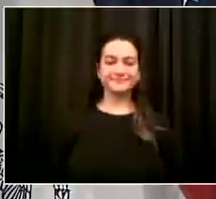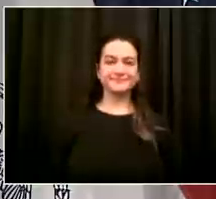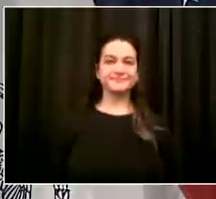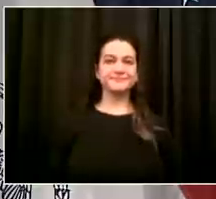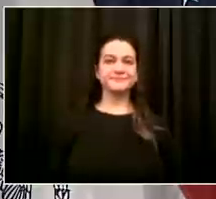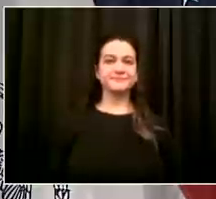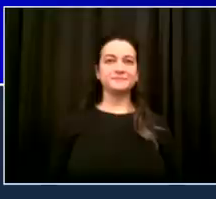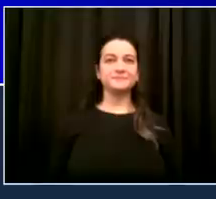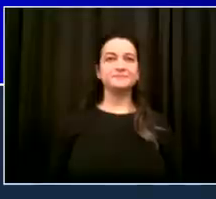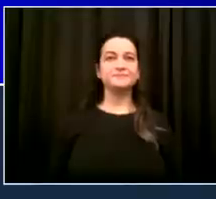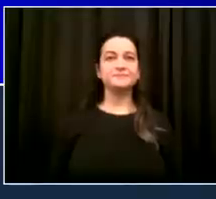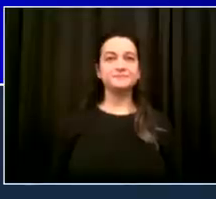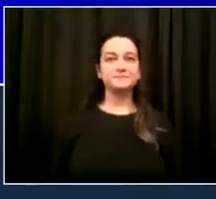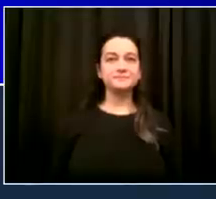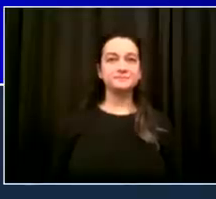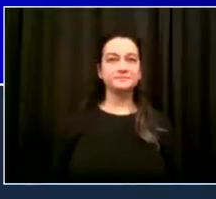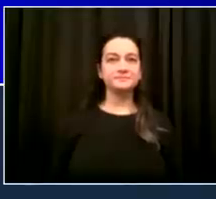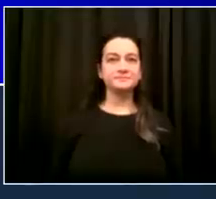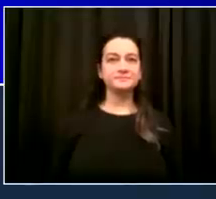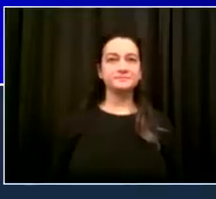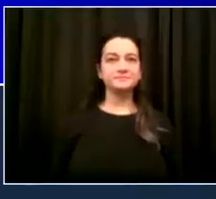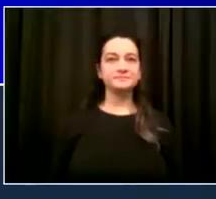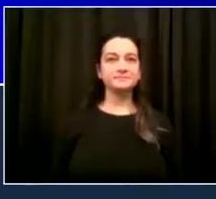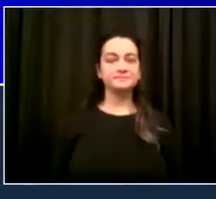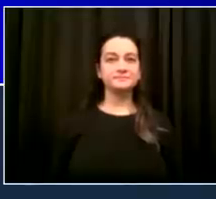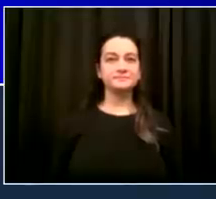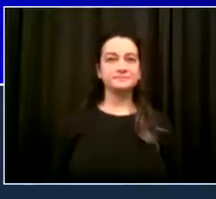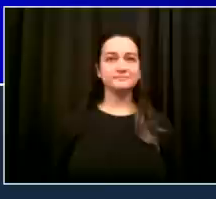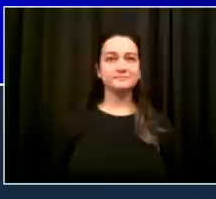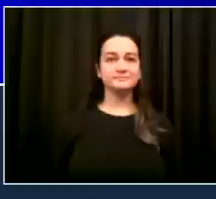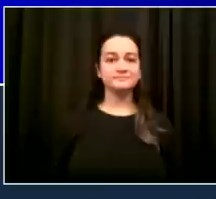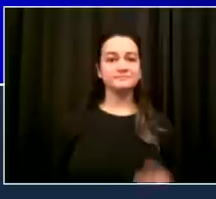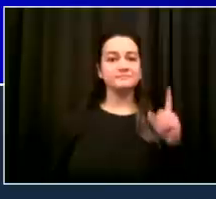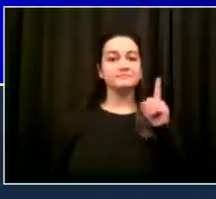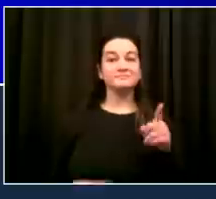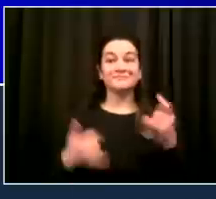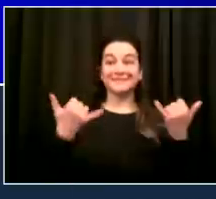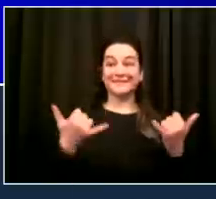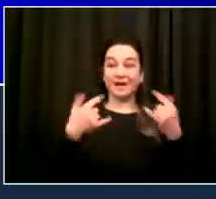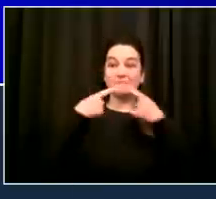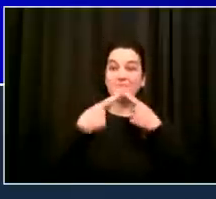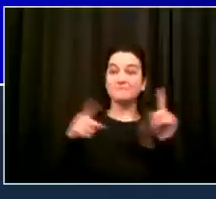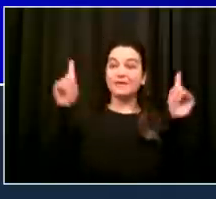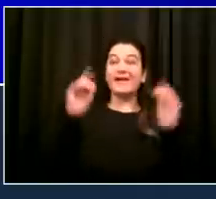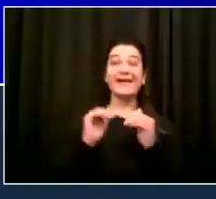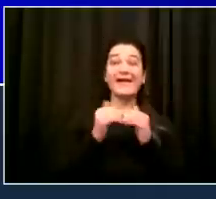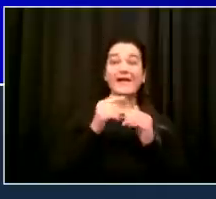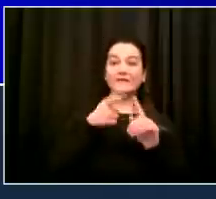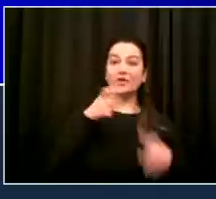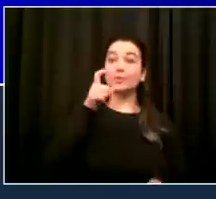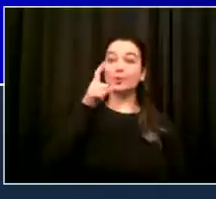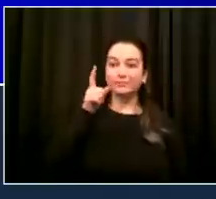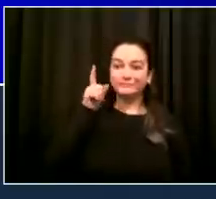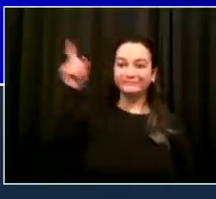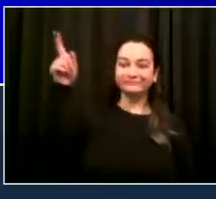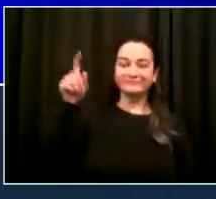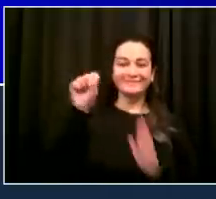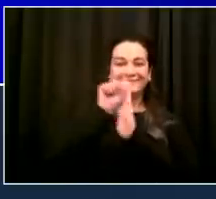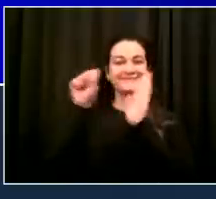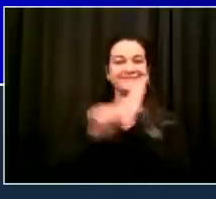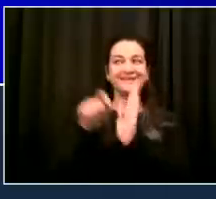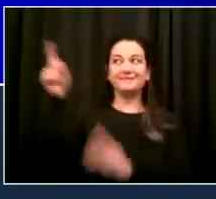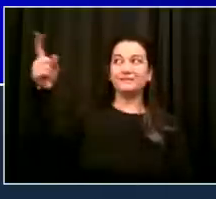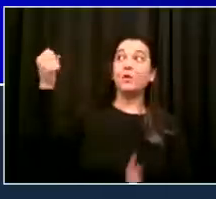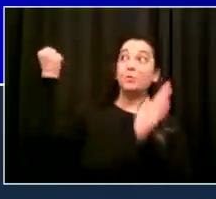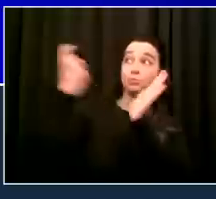going to take full advantage of that freedom and reach New Yorkers in every part of the five